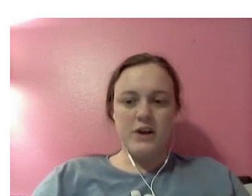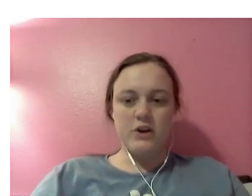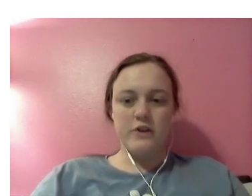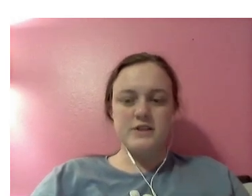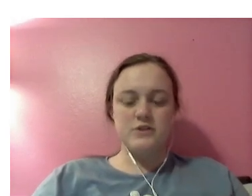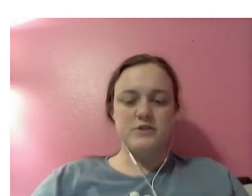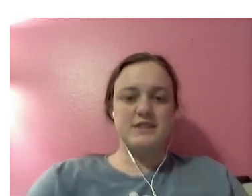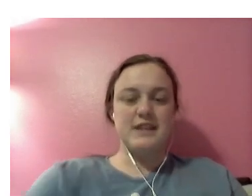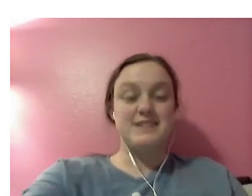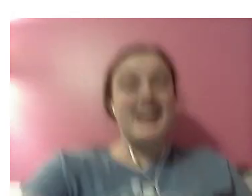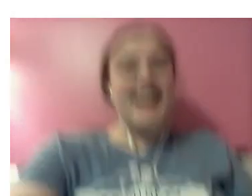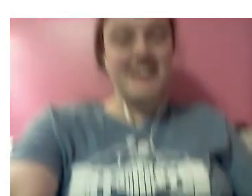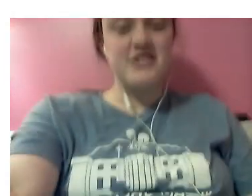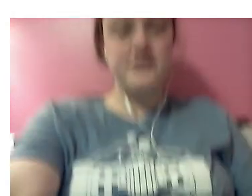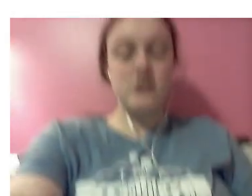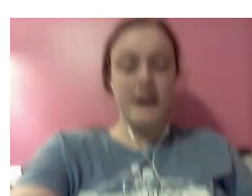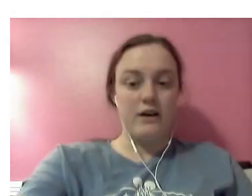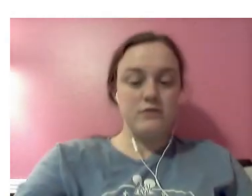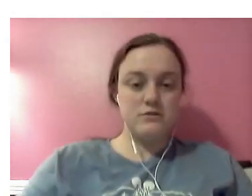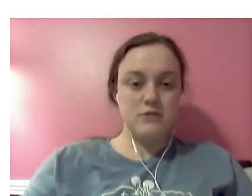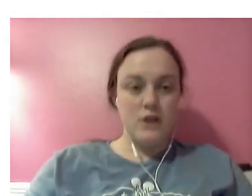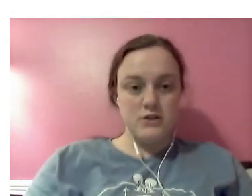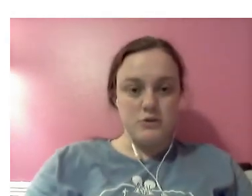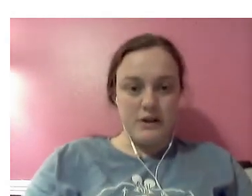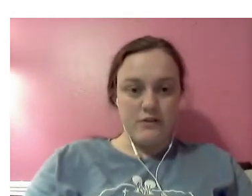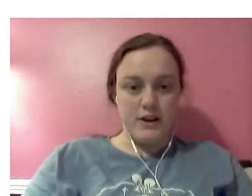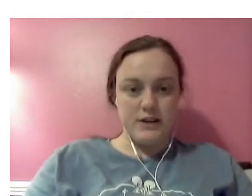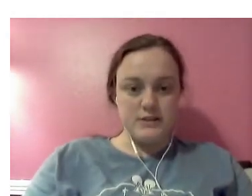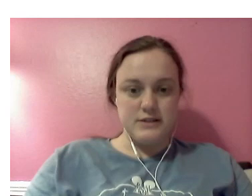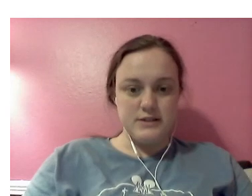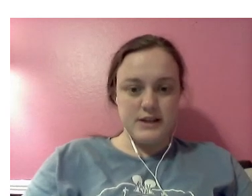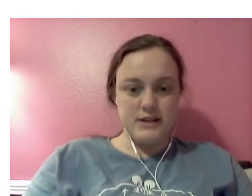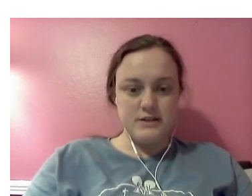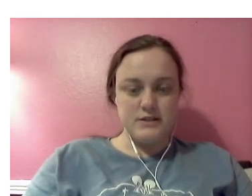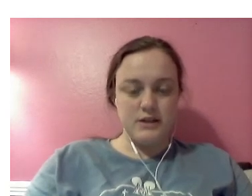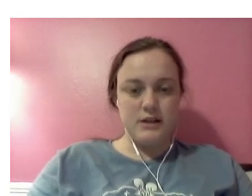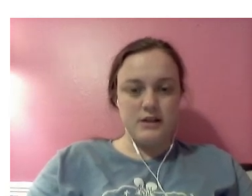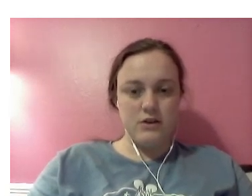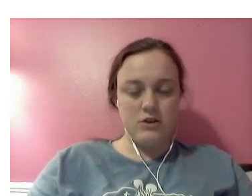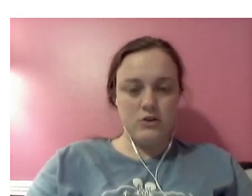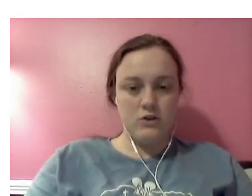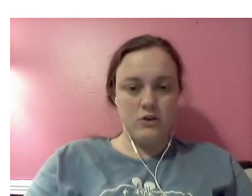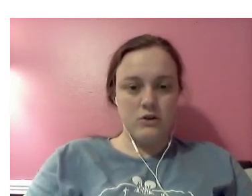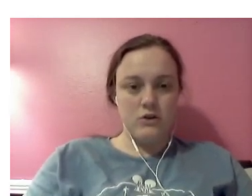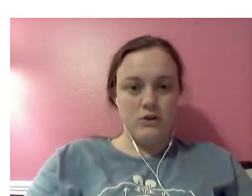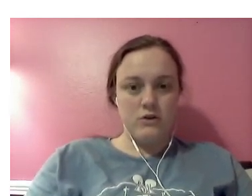All right, we are going to discuss the age of your house. So we have our handy dandy